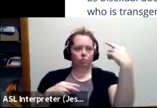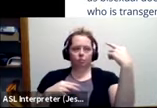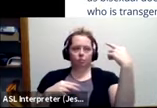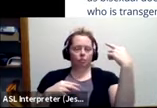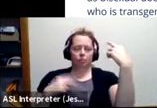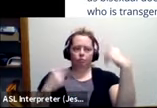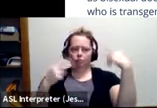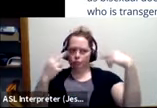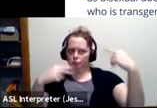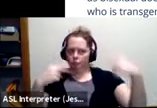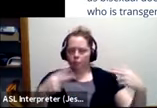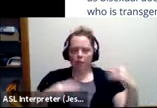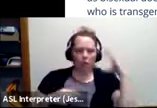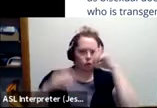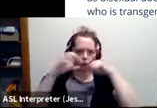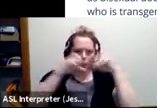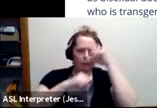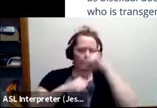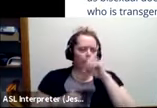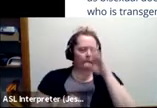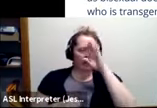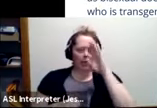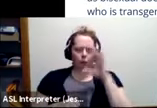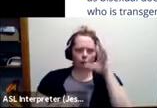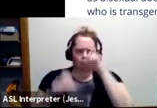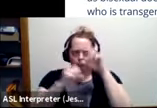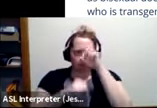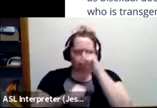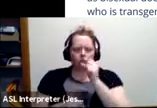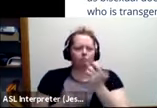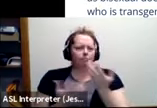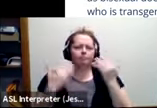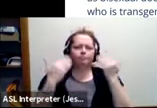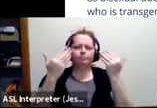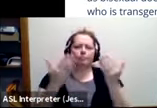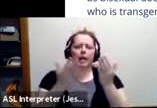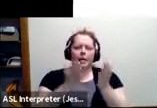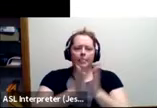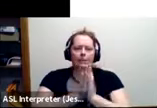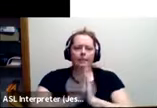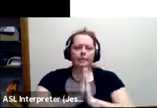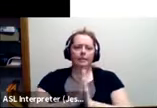gender or sexual orientation. Ask. Next slide.